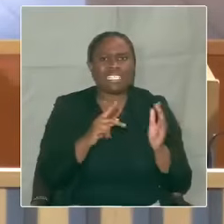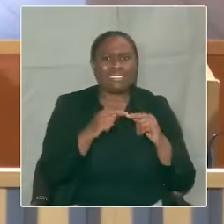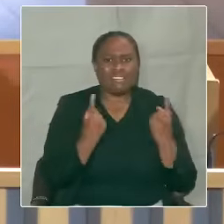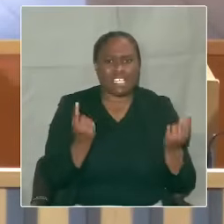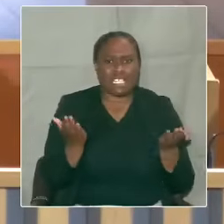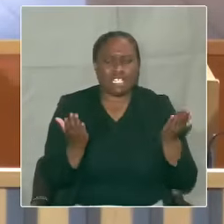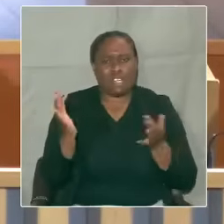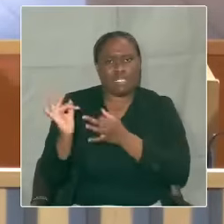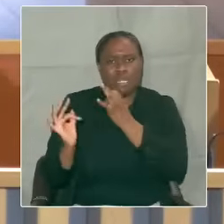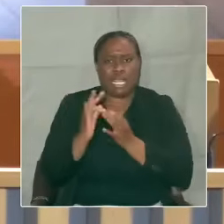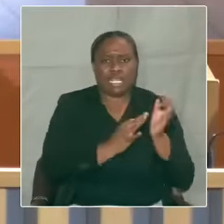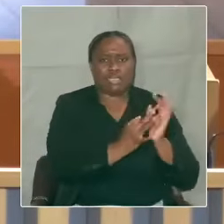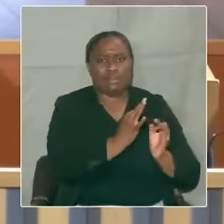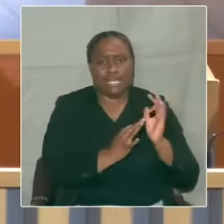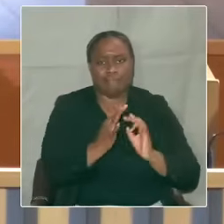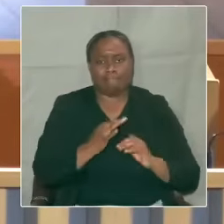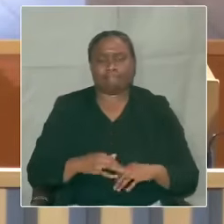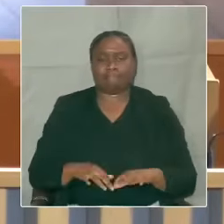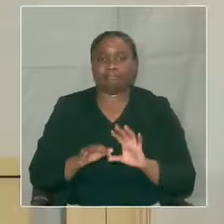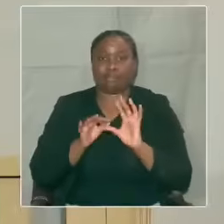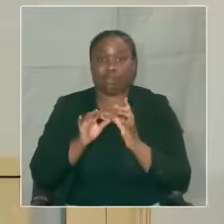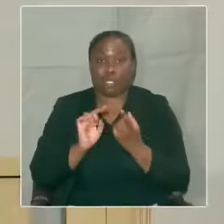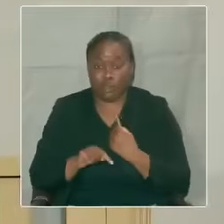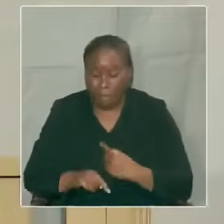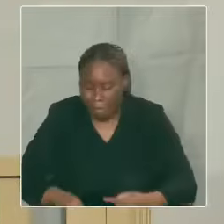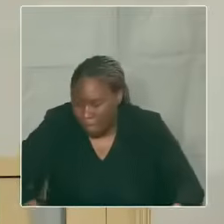one of these?